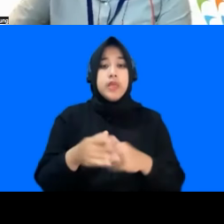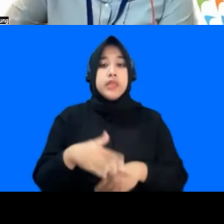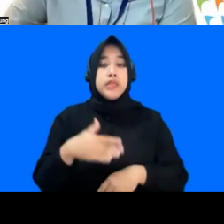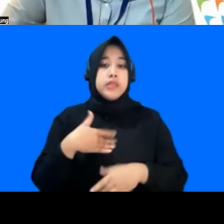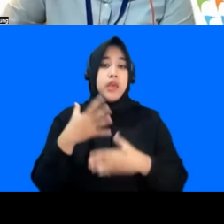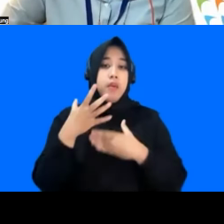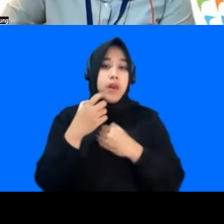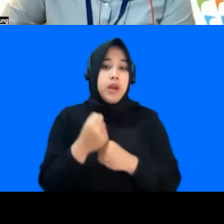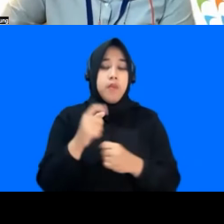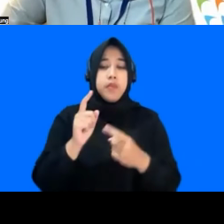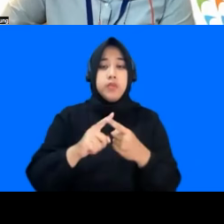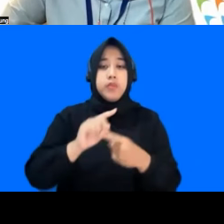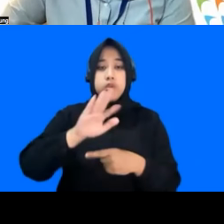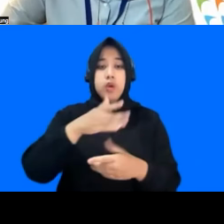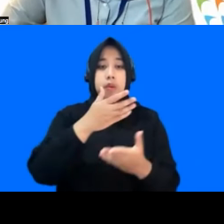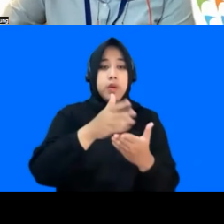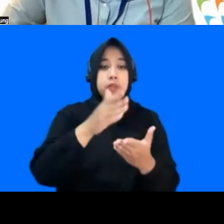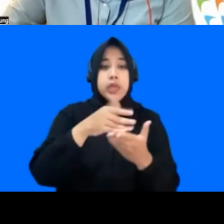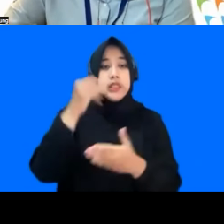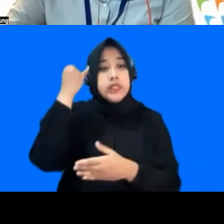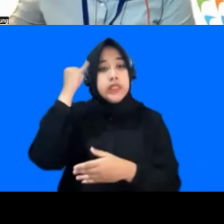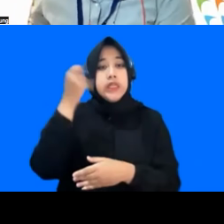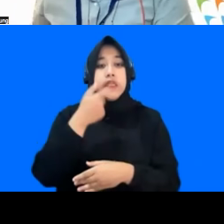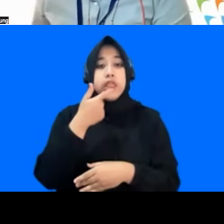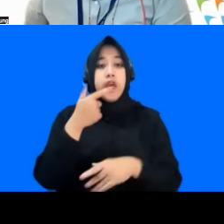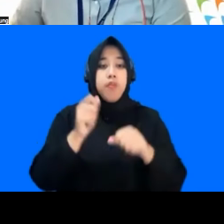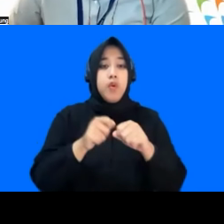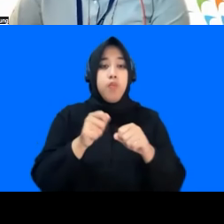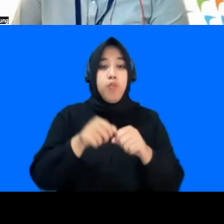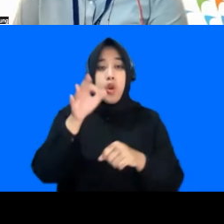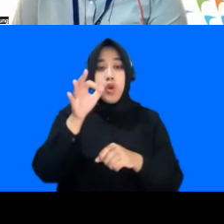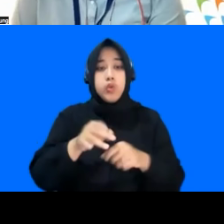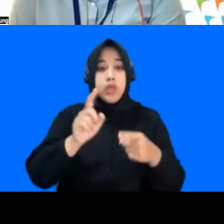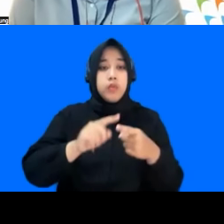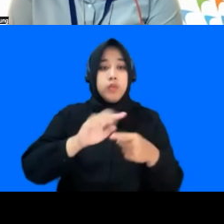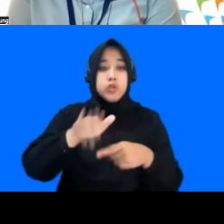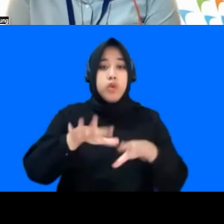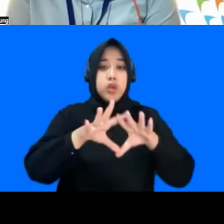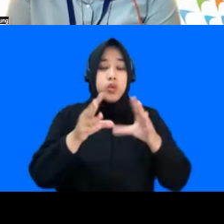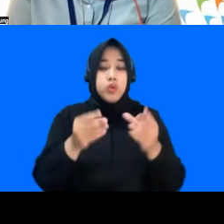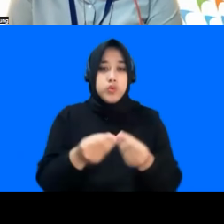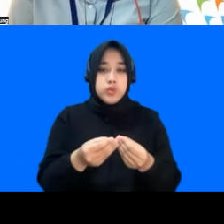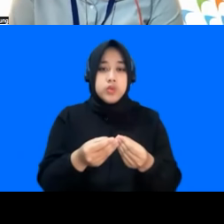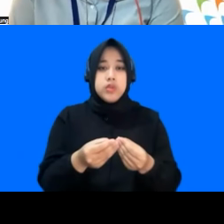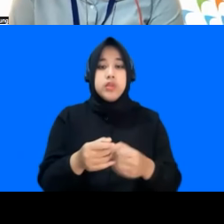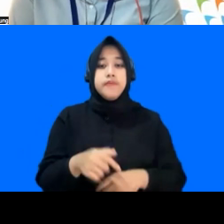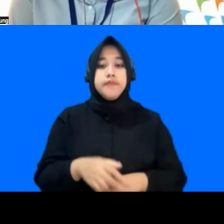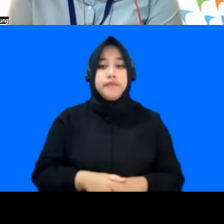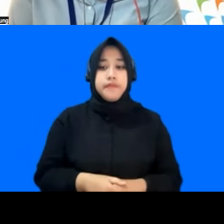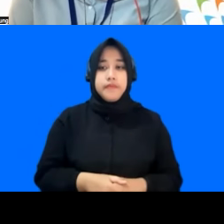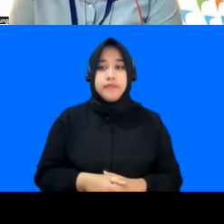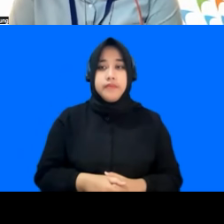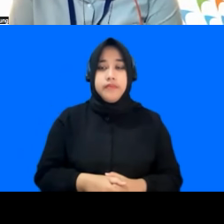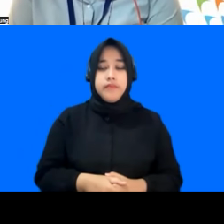Yes, this concludes the dialogues on inclusive city by the ASEAN Austral Smart City Fund Trust